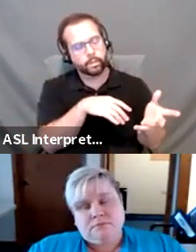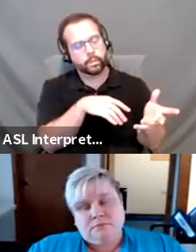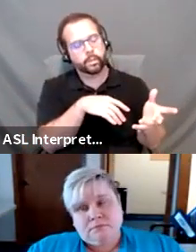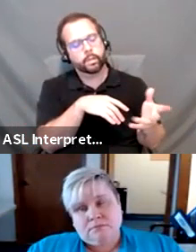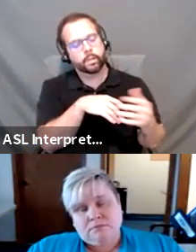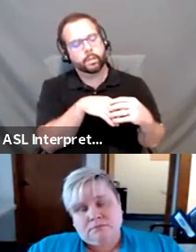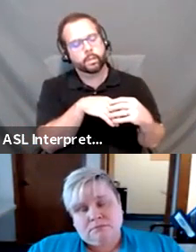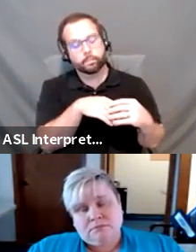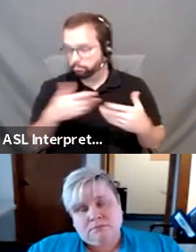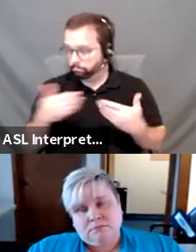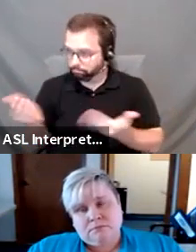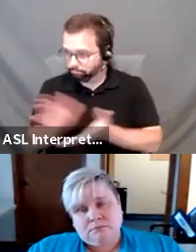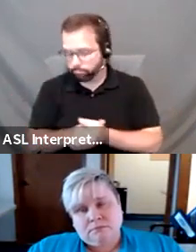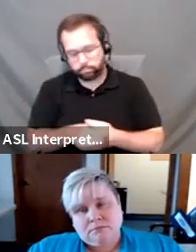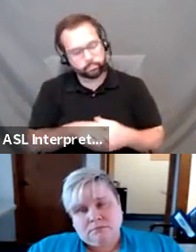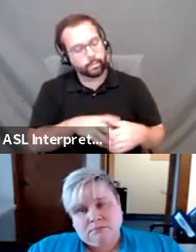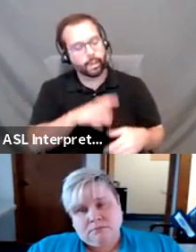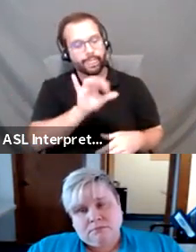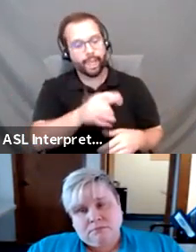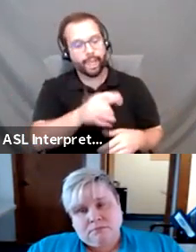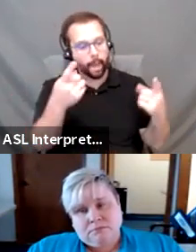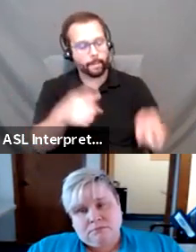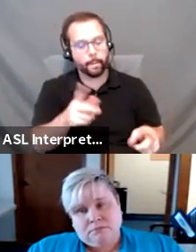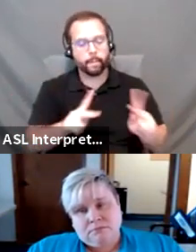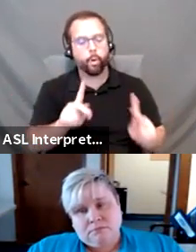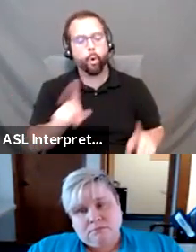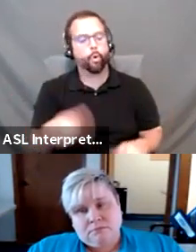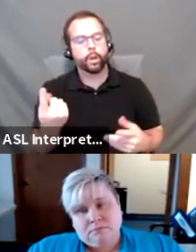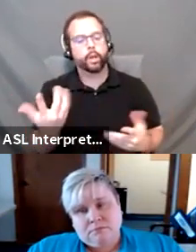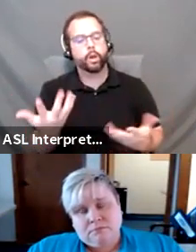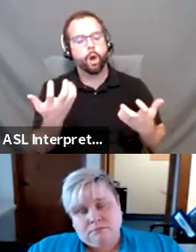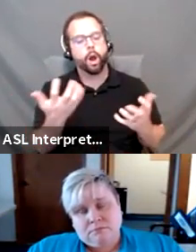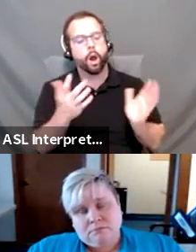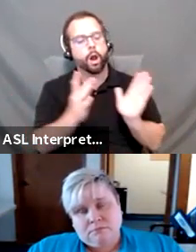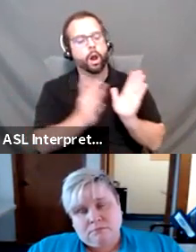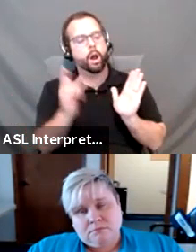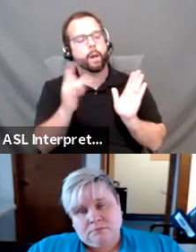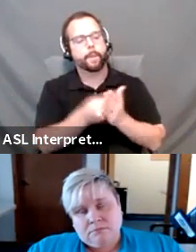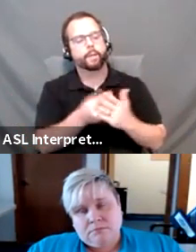happening. And I just want to take a second to go back to the IL philosophy.